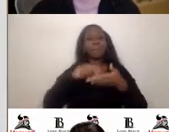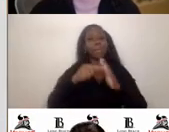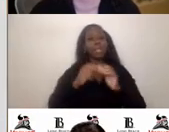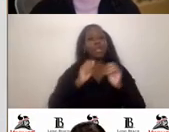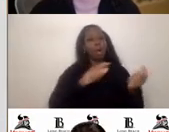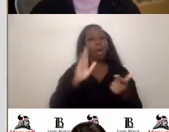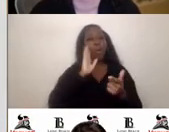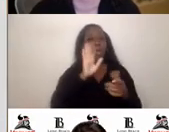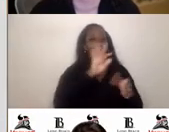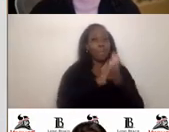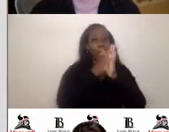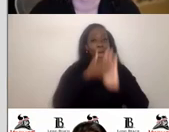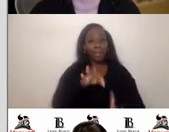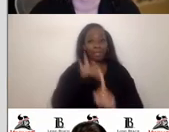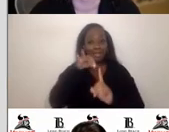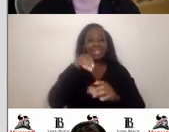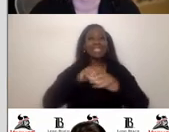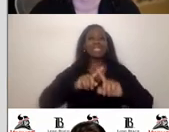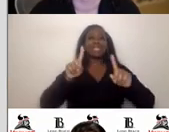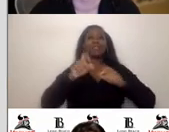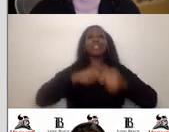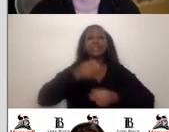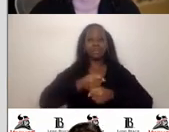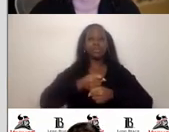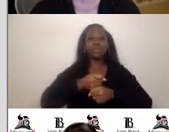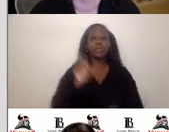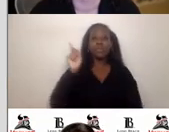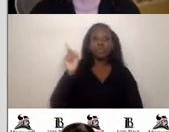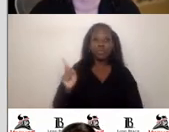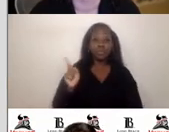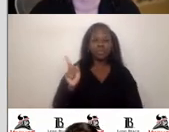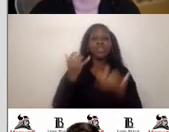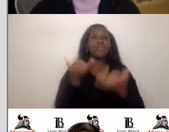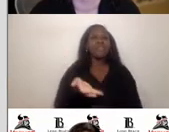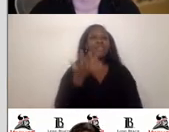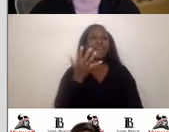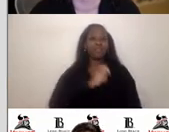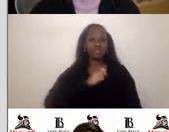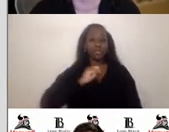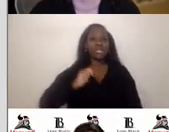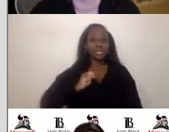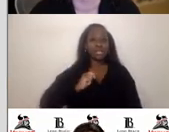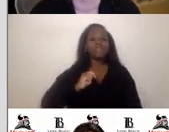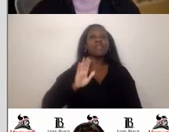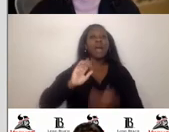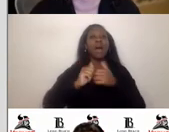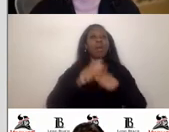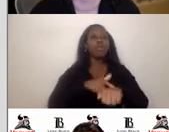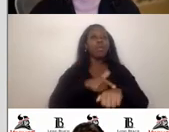This slide provides for you our current five trustees and their terms. As you can see, three terms expire in